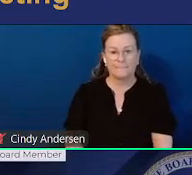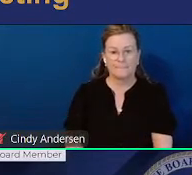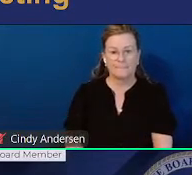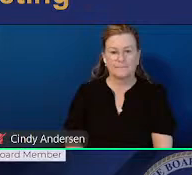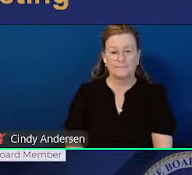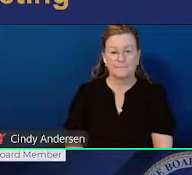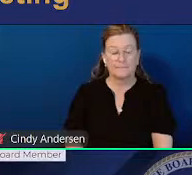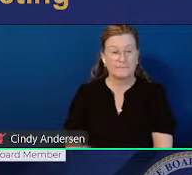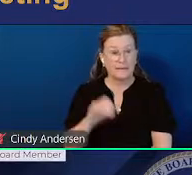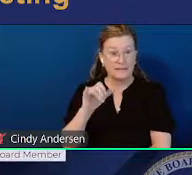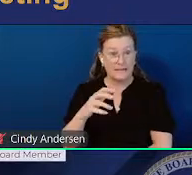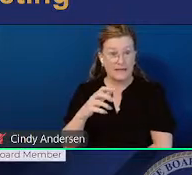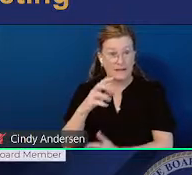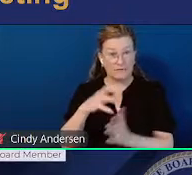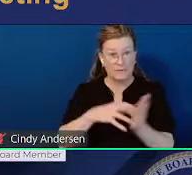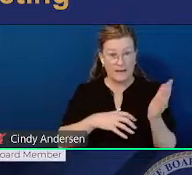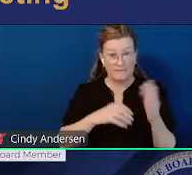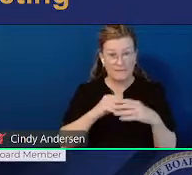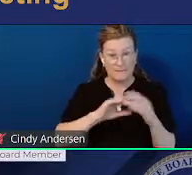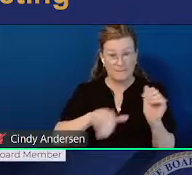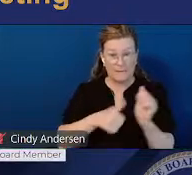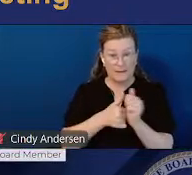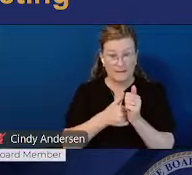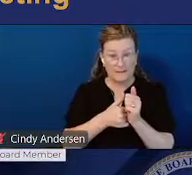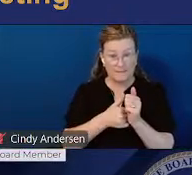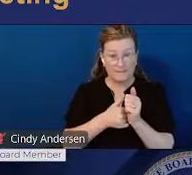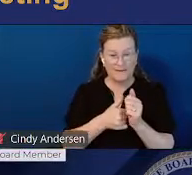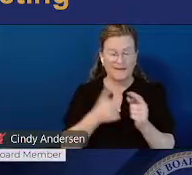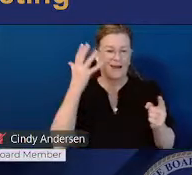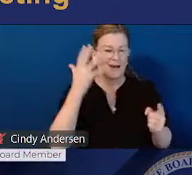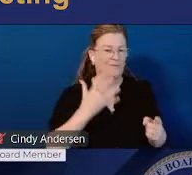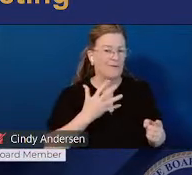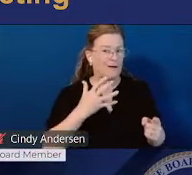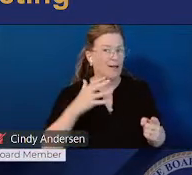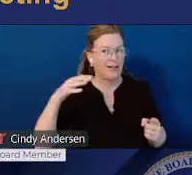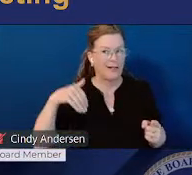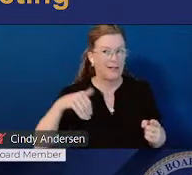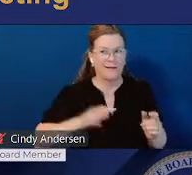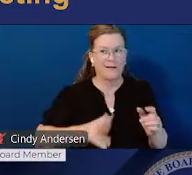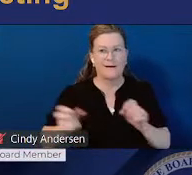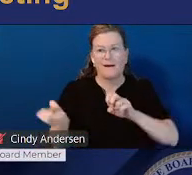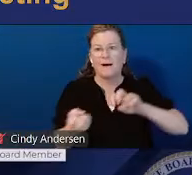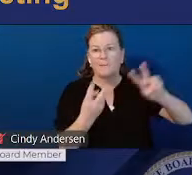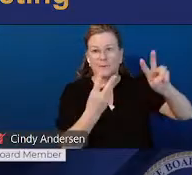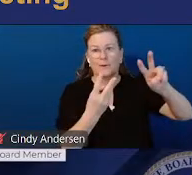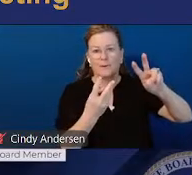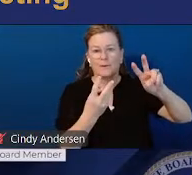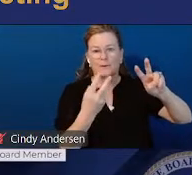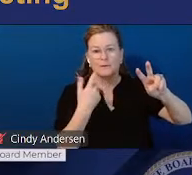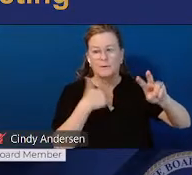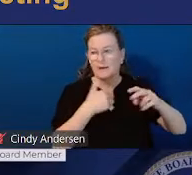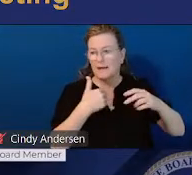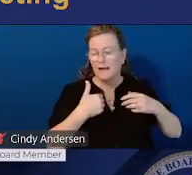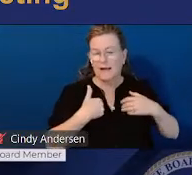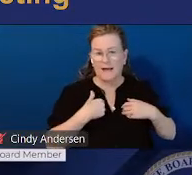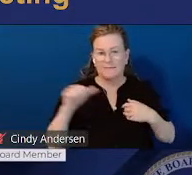And is that draft in our backup? Unfortunately, we were not able to upload it into the backup, so we have Andrea sharing her screen with